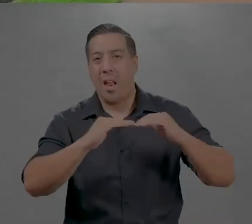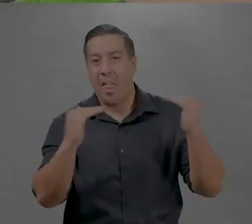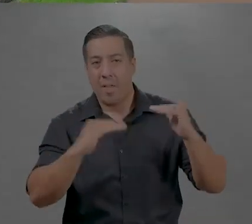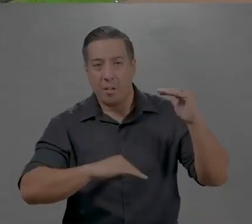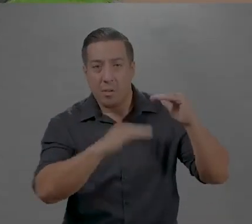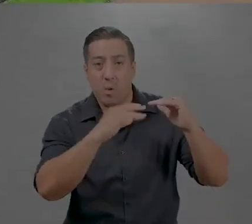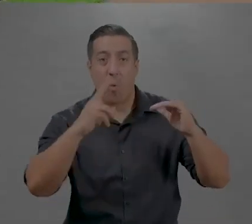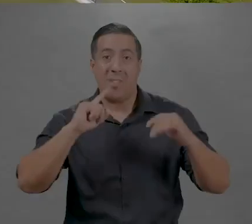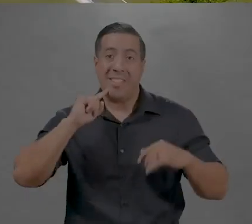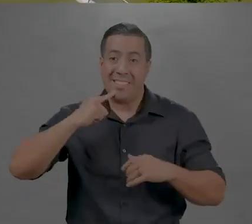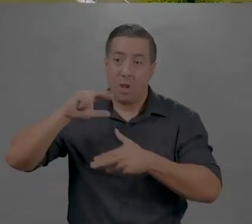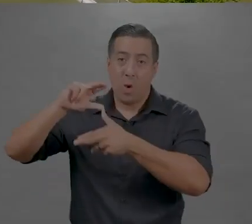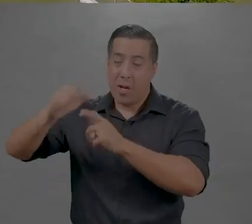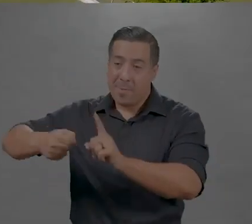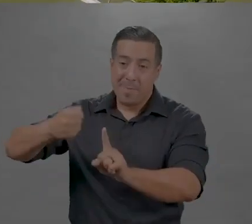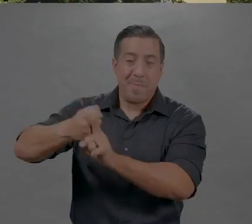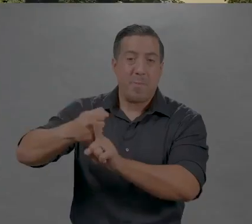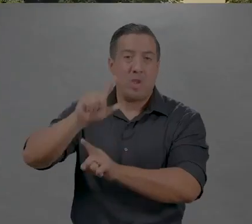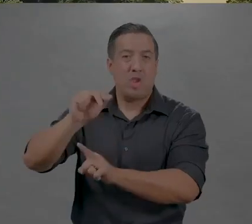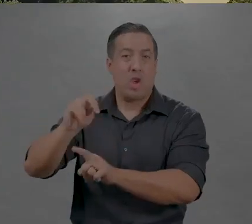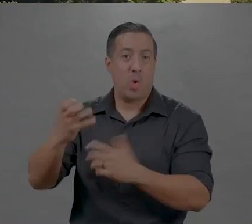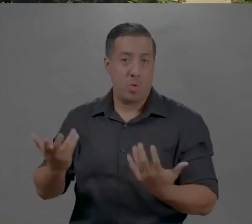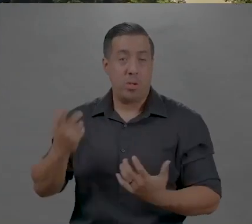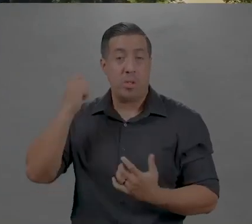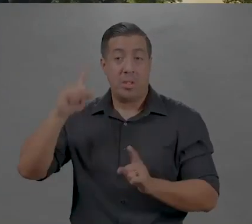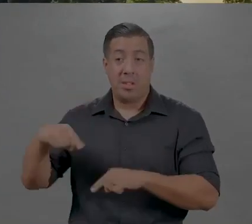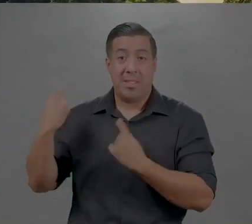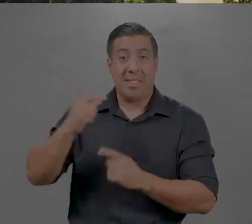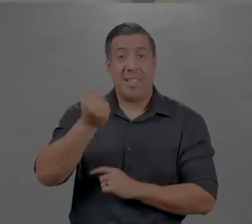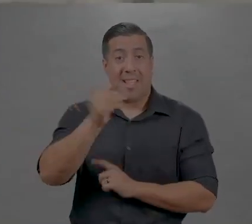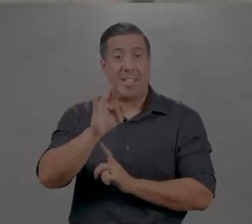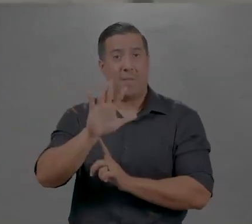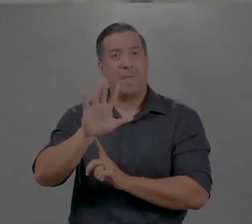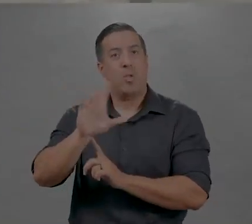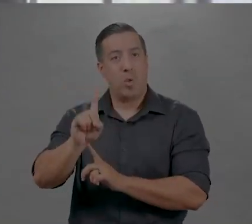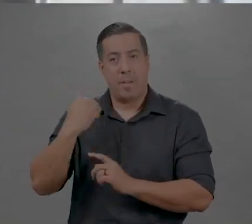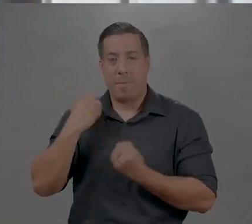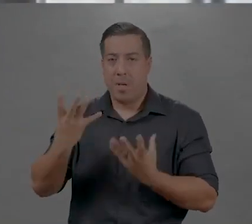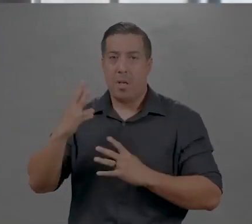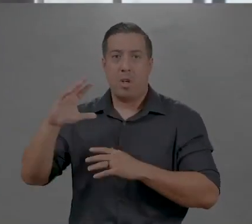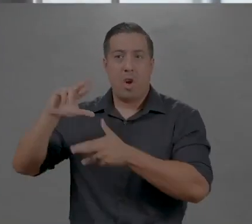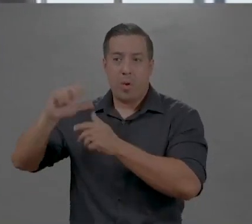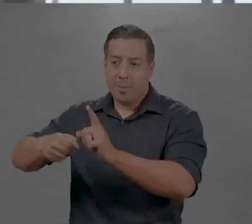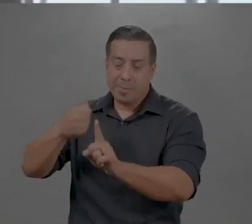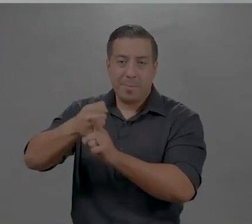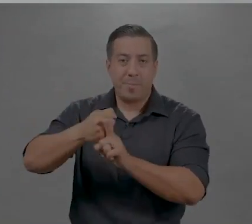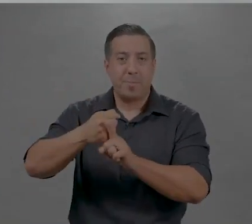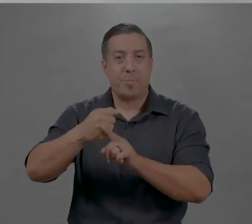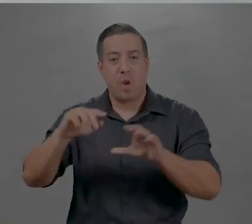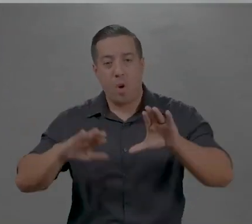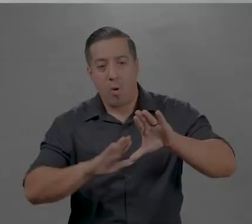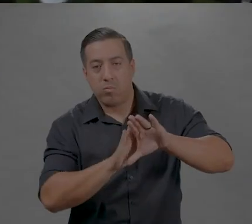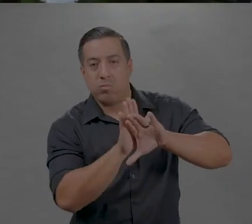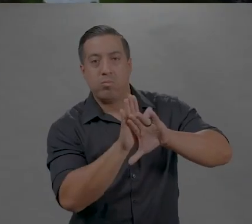in a major hurricane and extreme weather zone. Since 1851, more than 60 hurricanes have struck the Texas